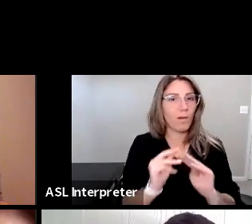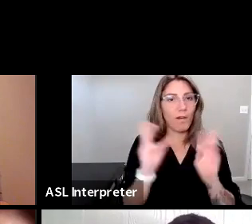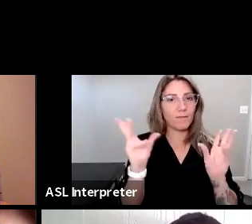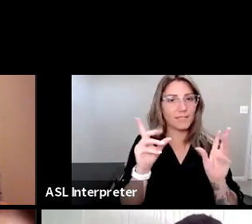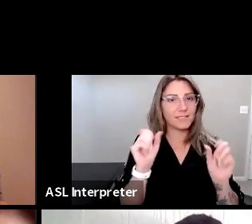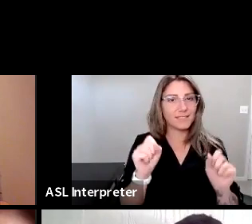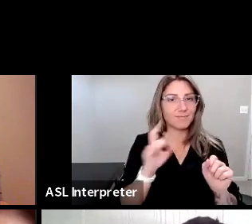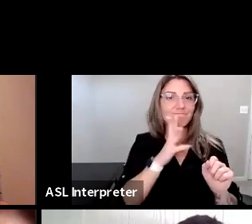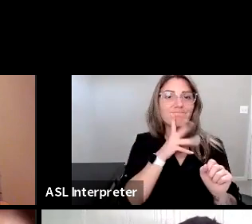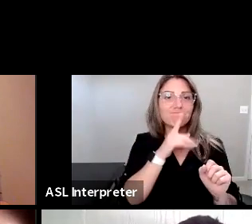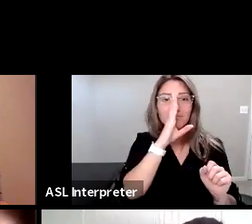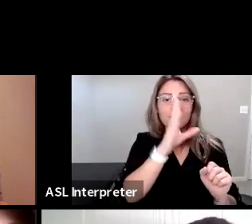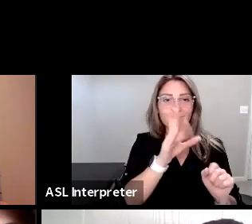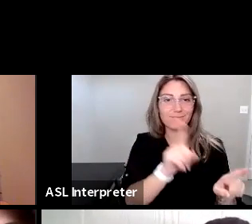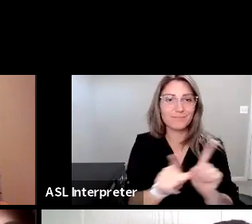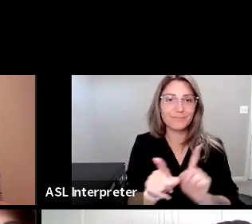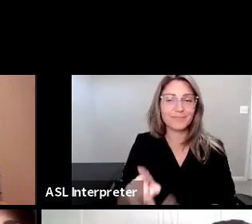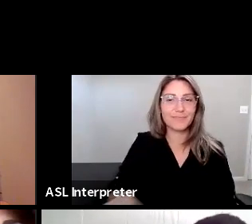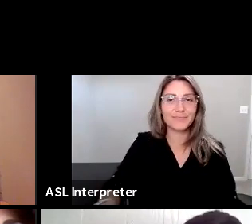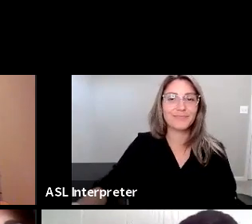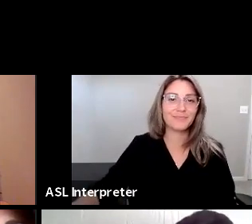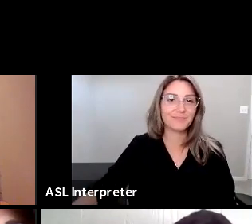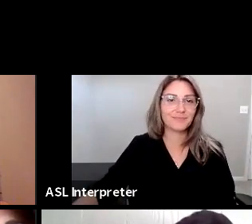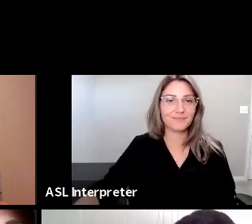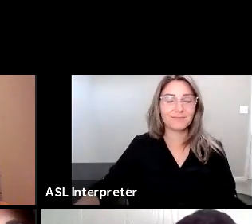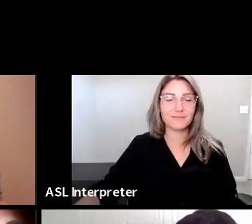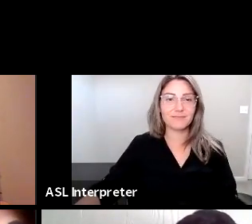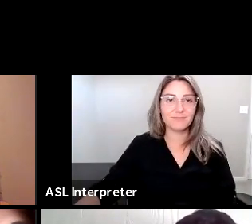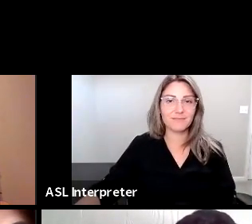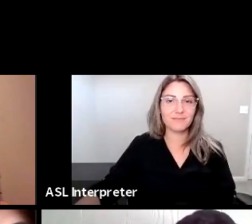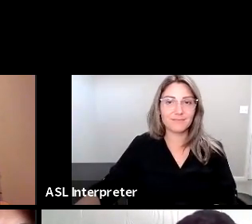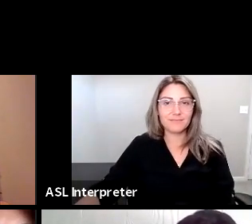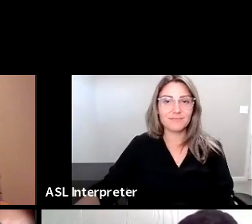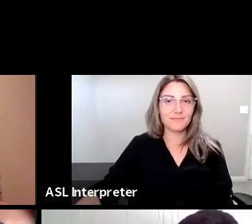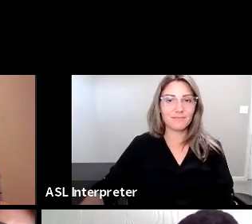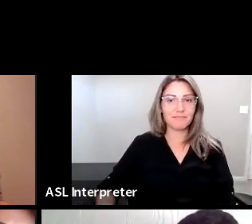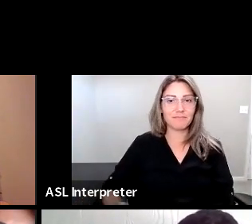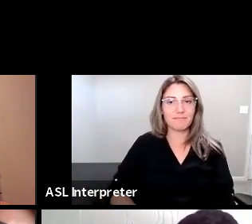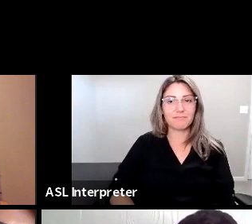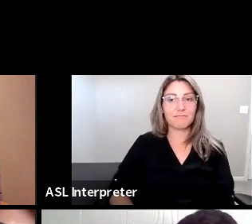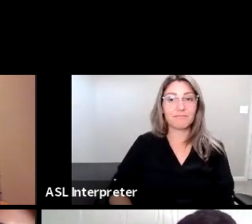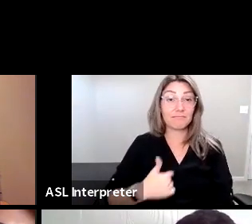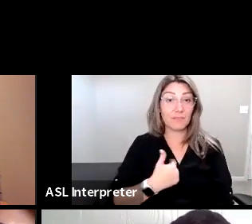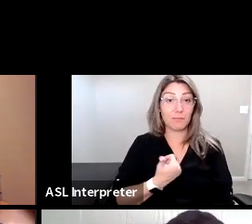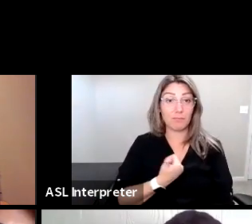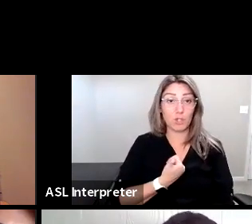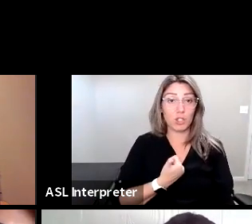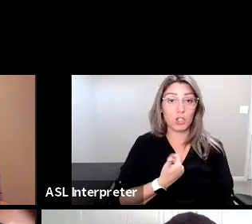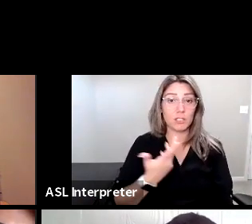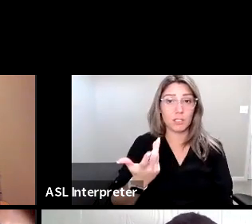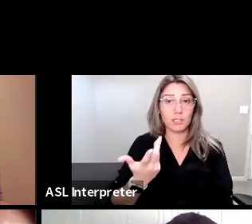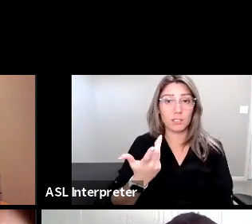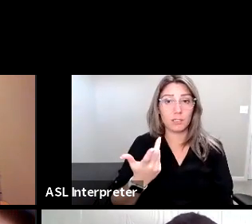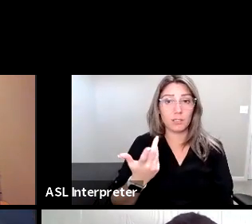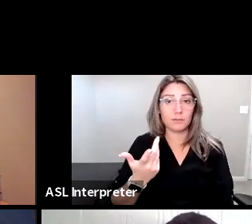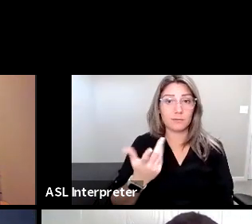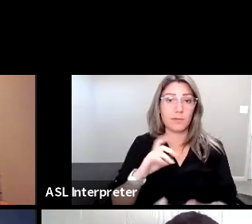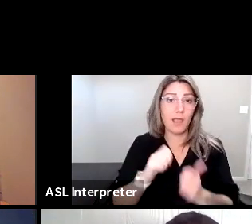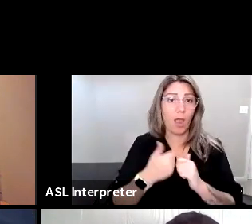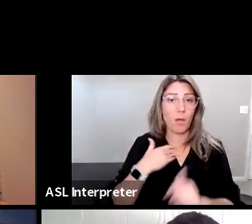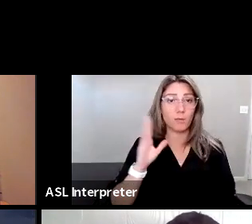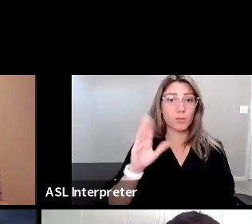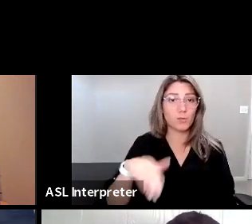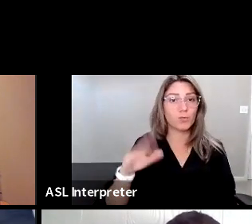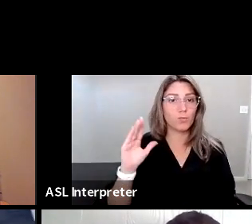speak as well. But me personally, just like, the way I was raised